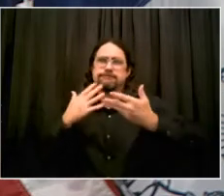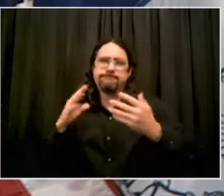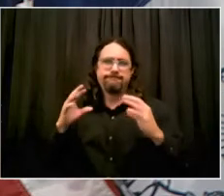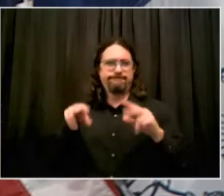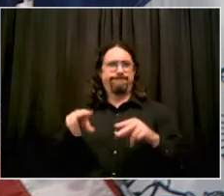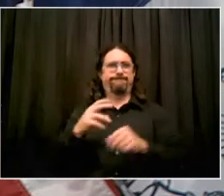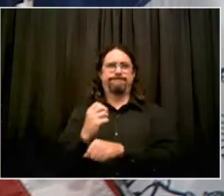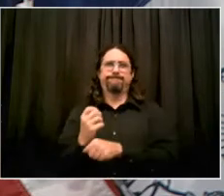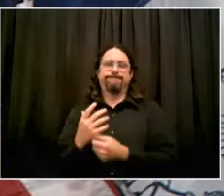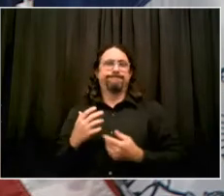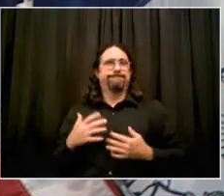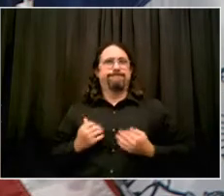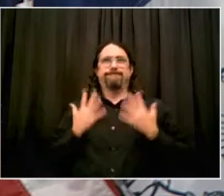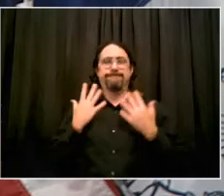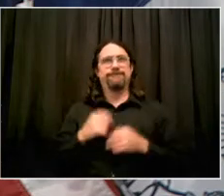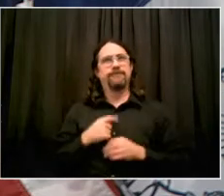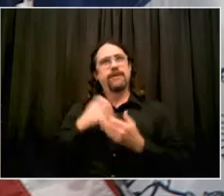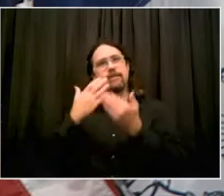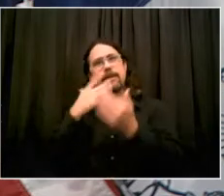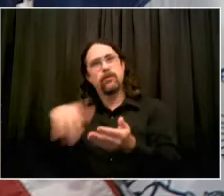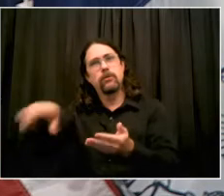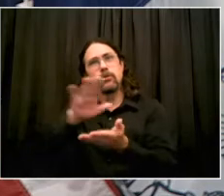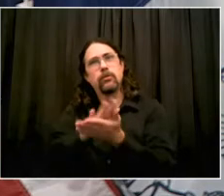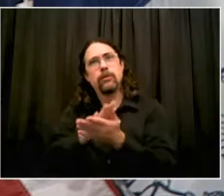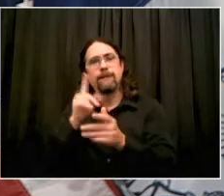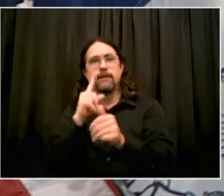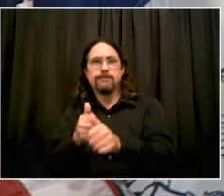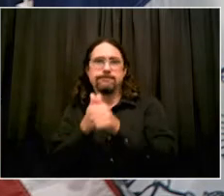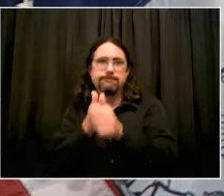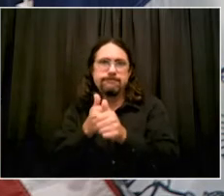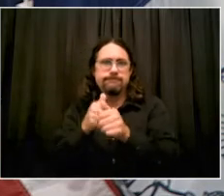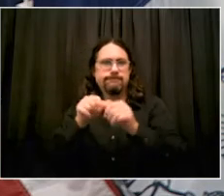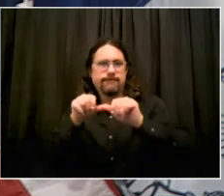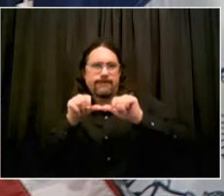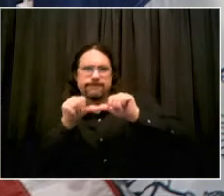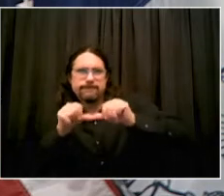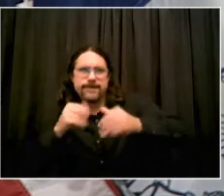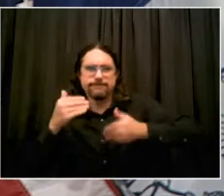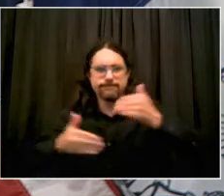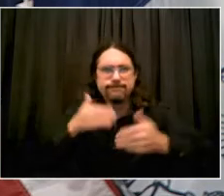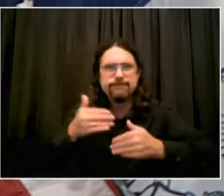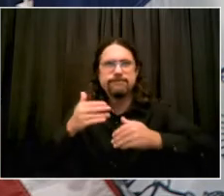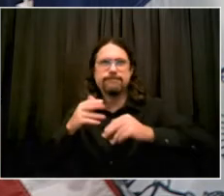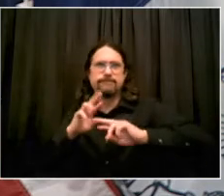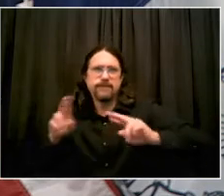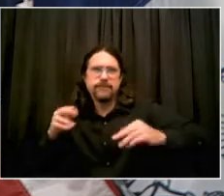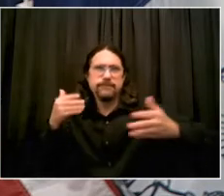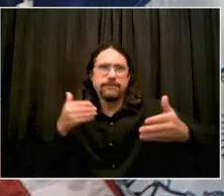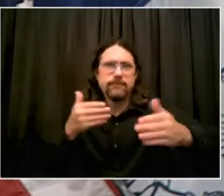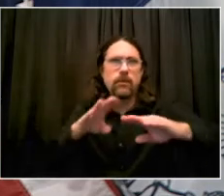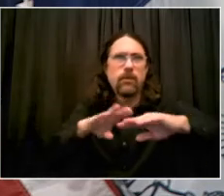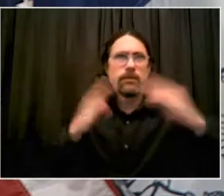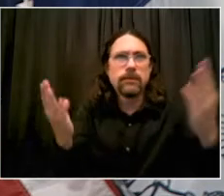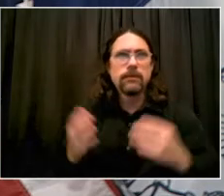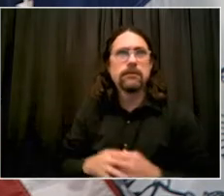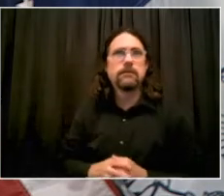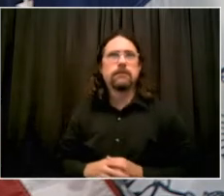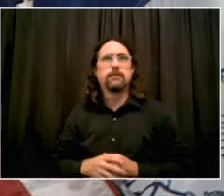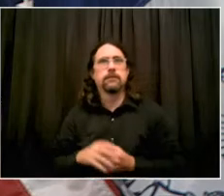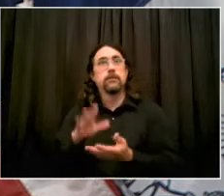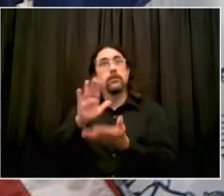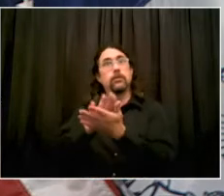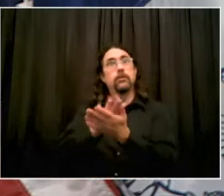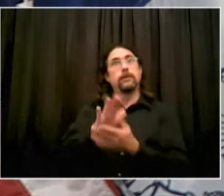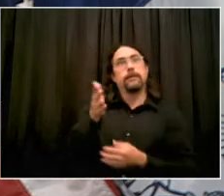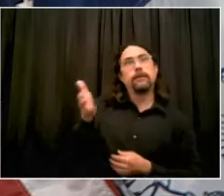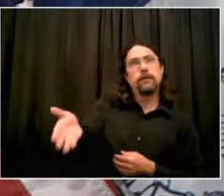forward because nothing helps a child as much as being in the presence of an educator and other caring adults, and that can